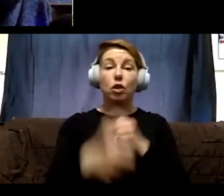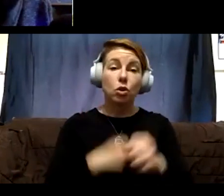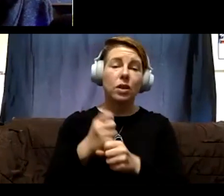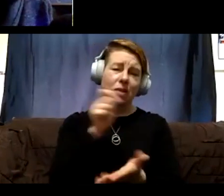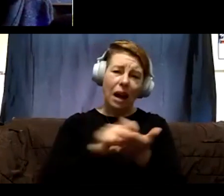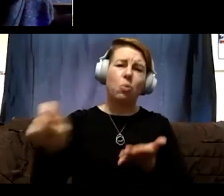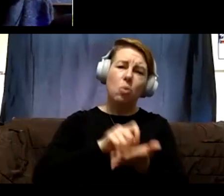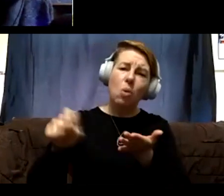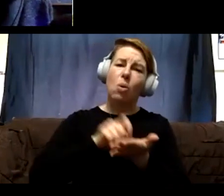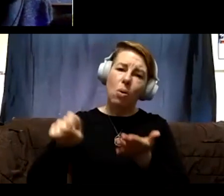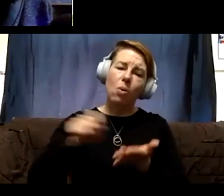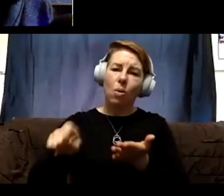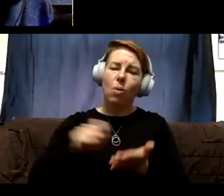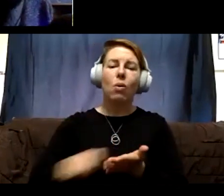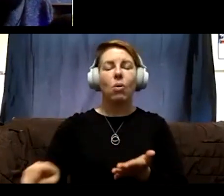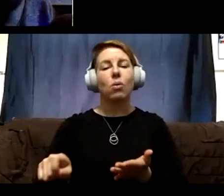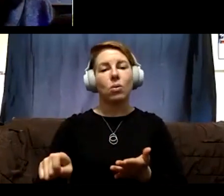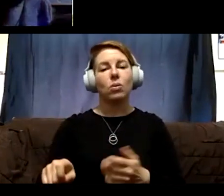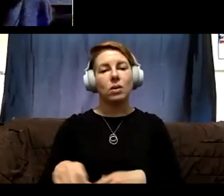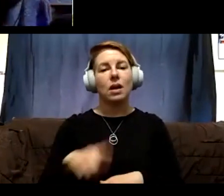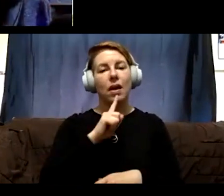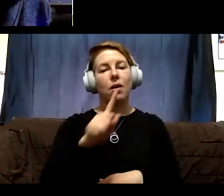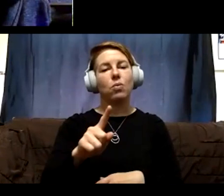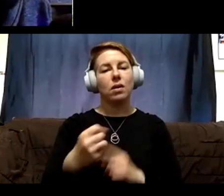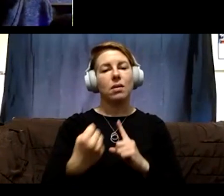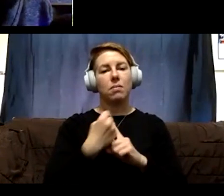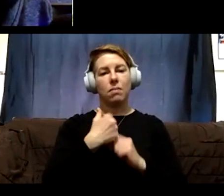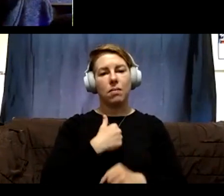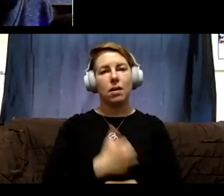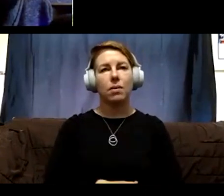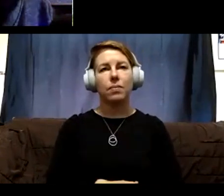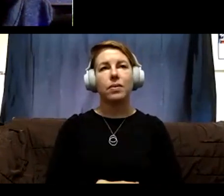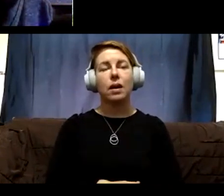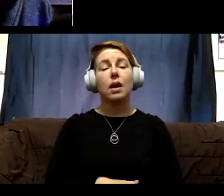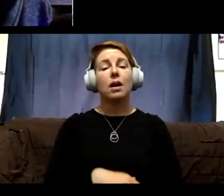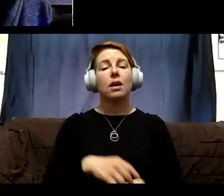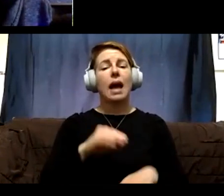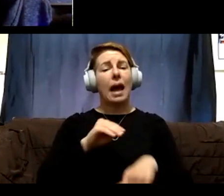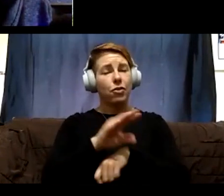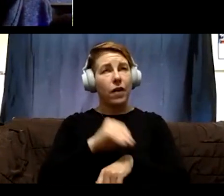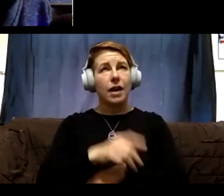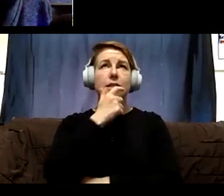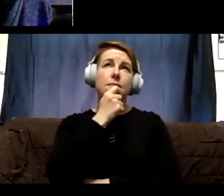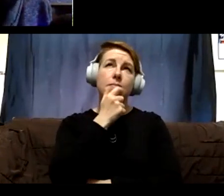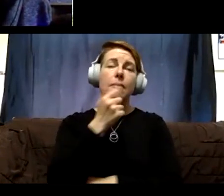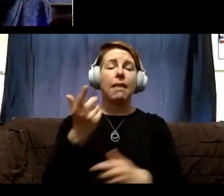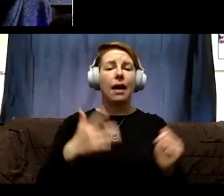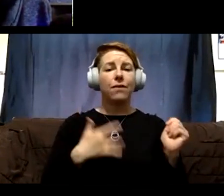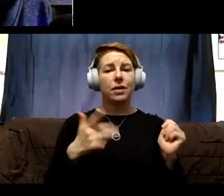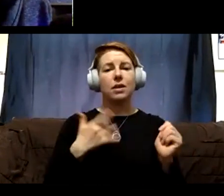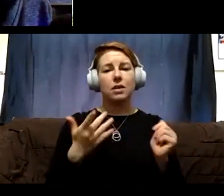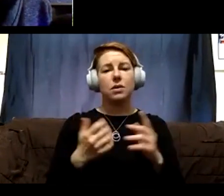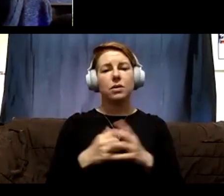was very, very, very instructive. In terms of advice, I would say, more than